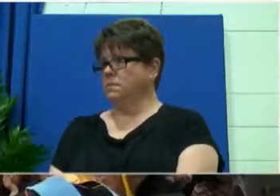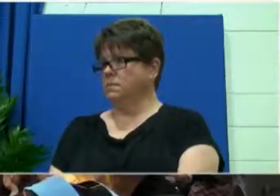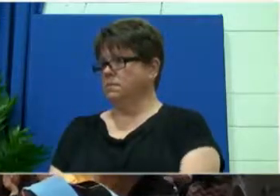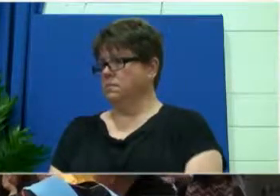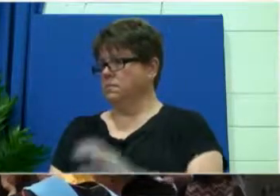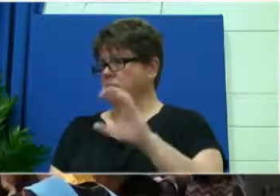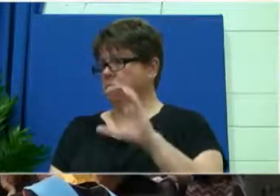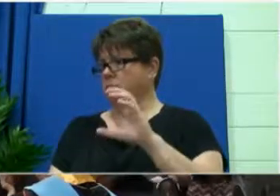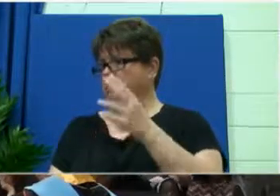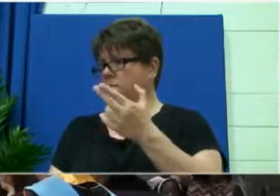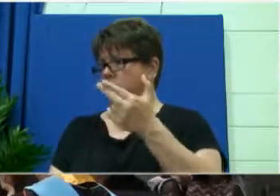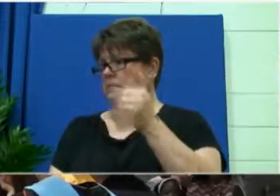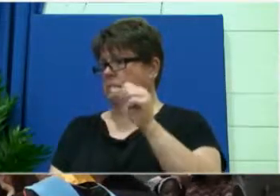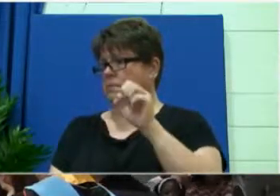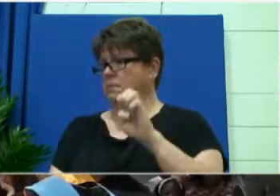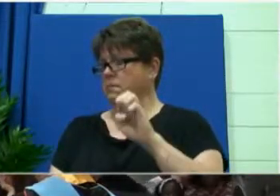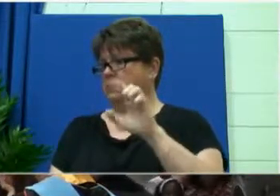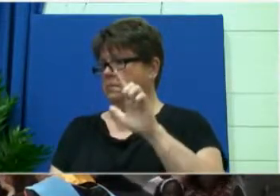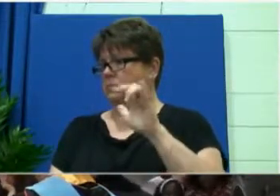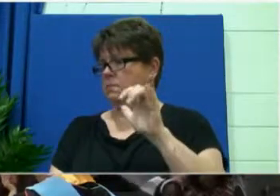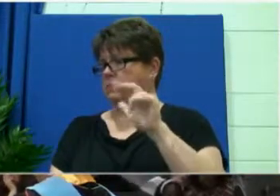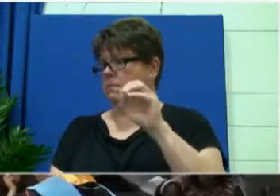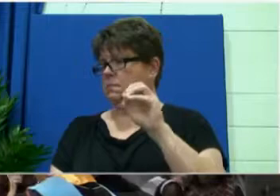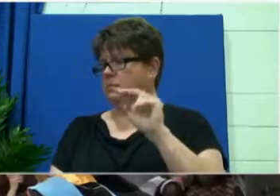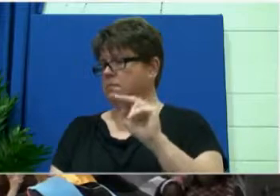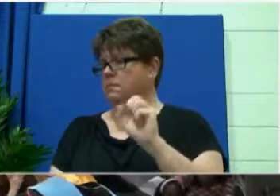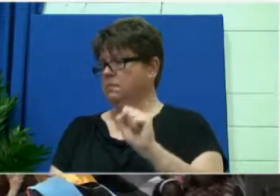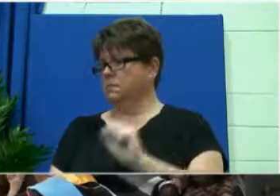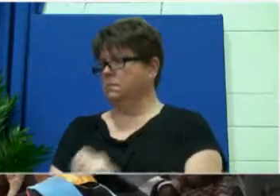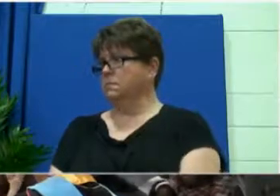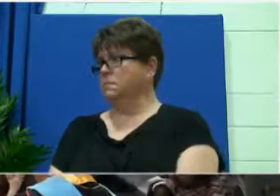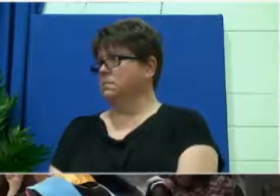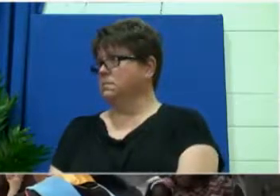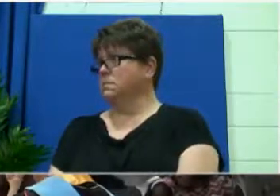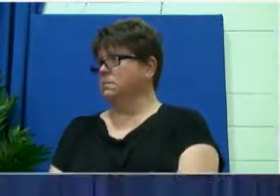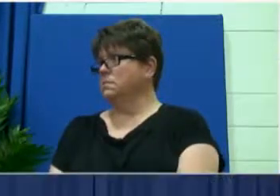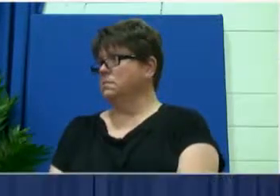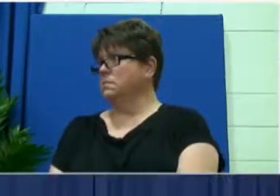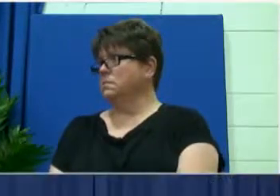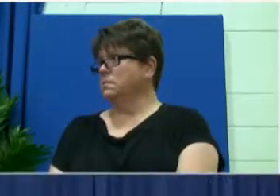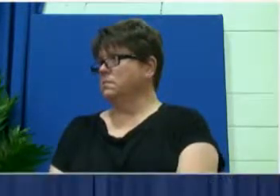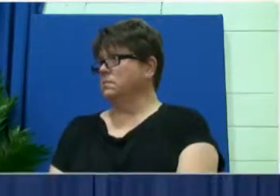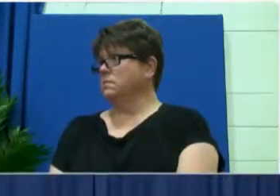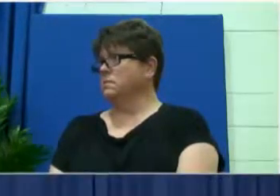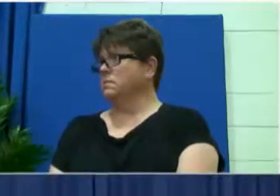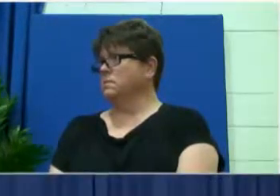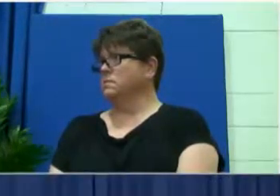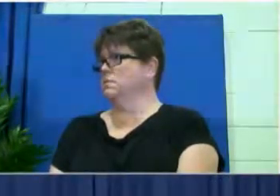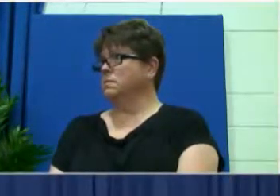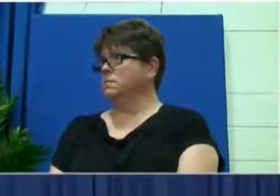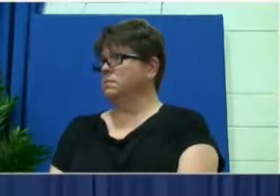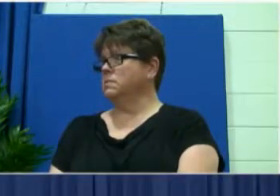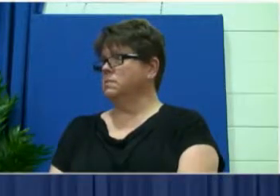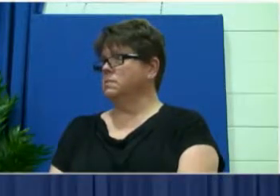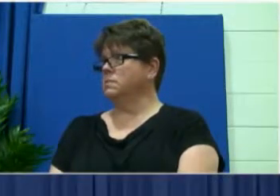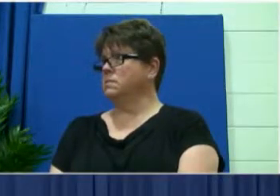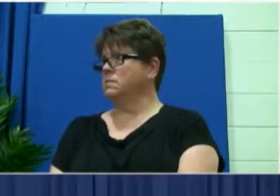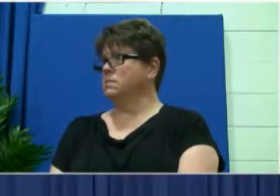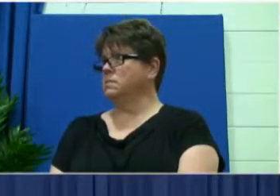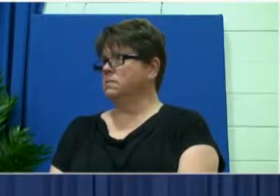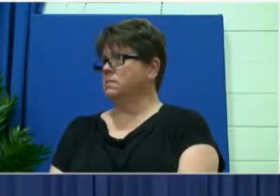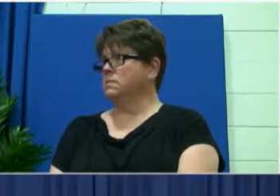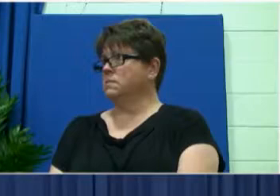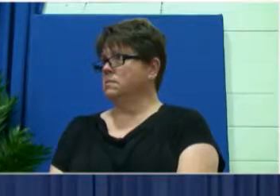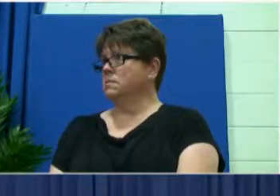Chance Cassidy Dalton Lyons, cum laude, Phi Theta Kappa, Associate in Applied Science, Early Childhood Education.